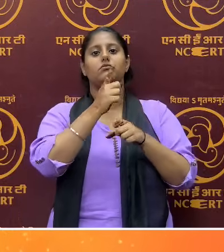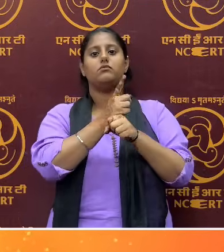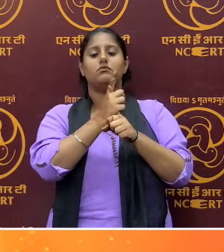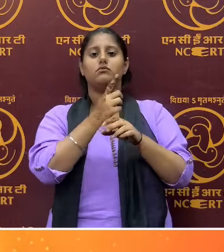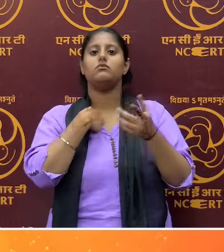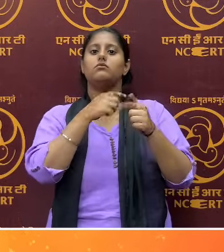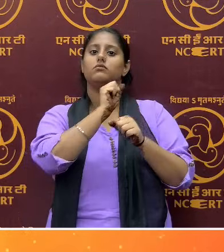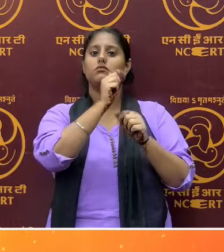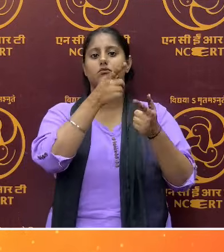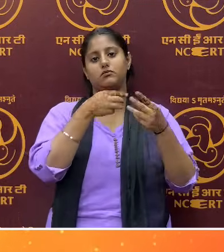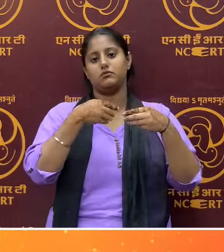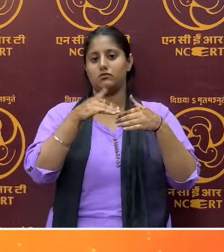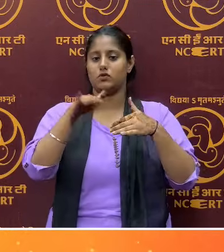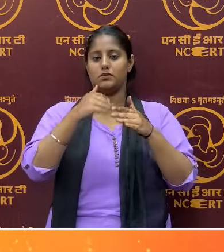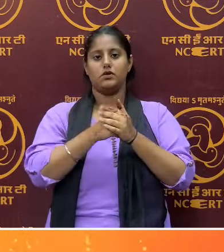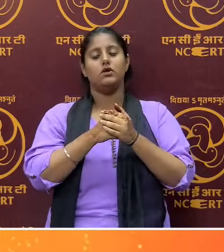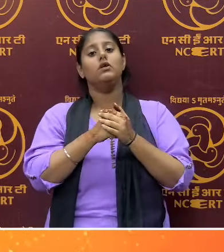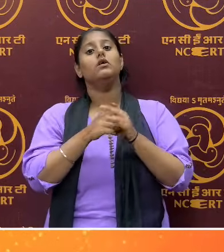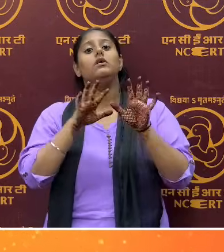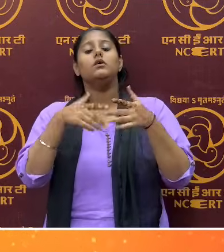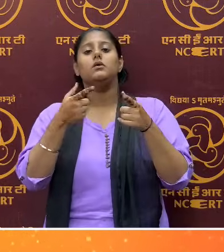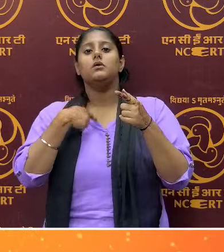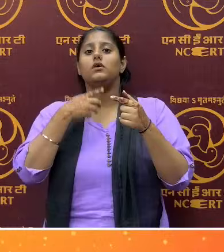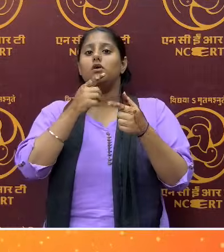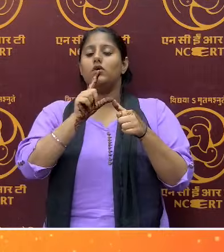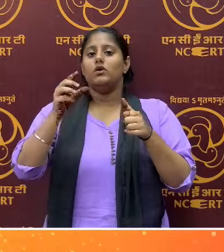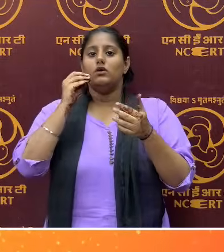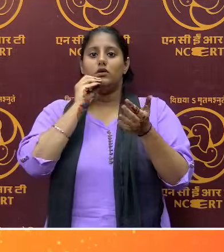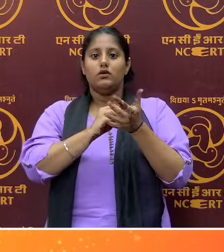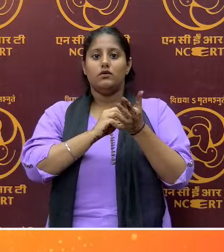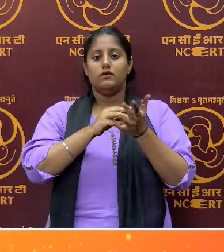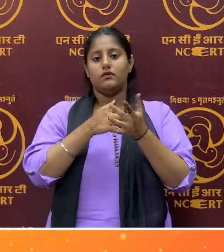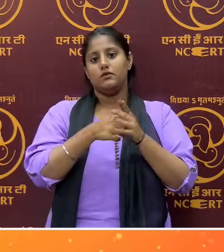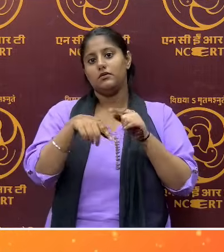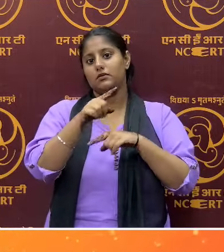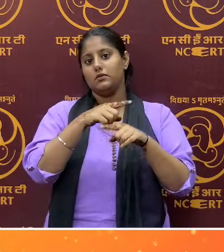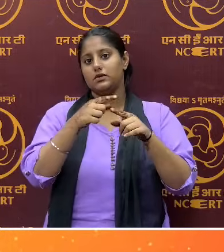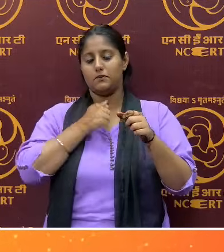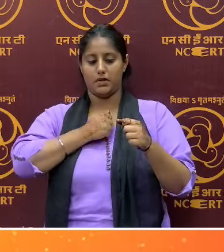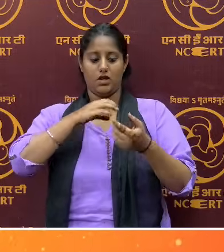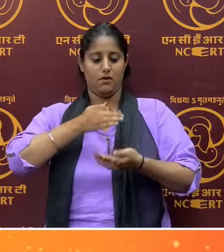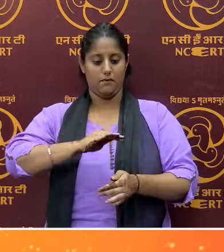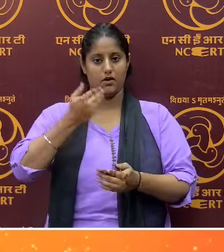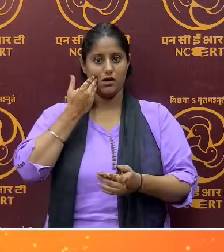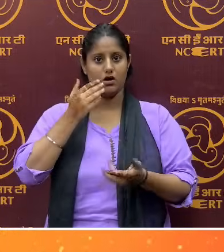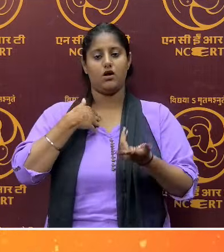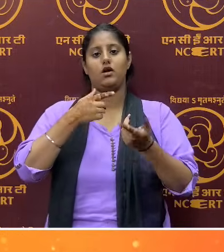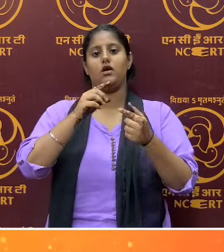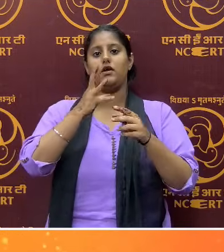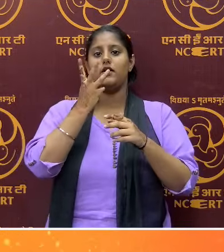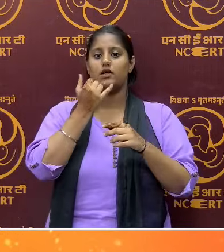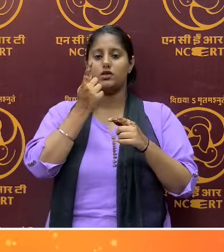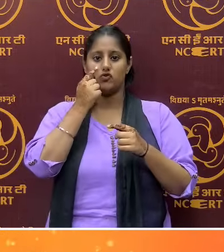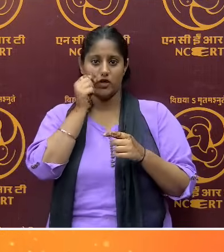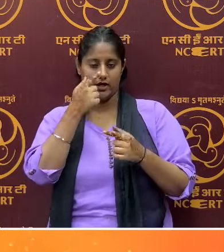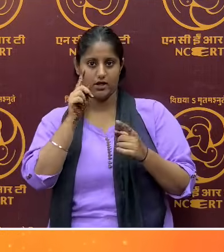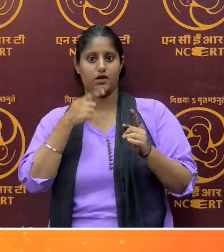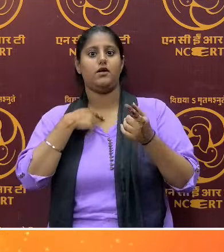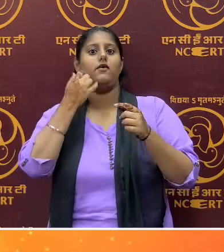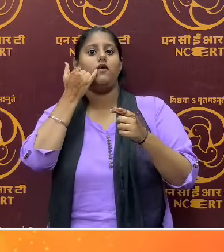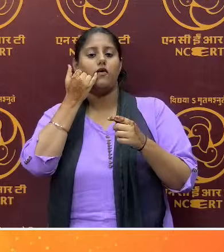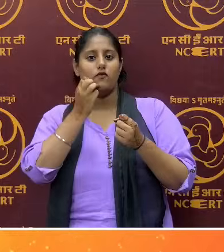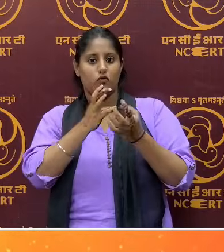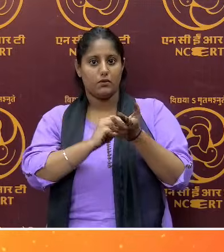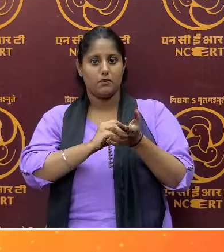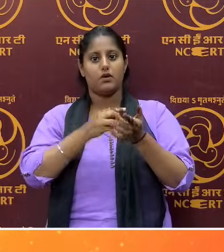on continue. I will see all the information which is fetched from the Meri Pehchaan, my date of birth, name, gender, and mobile number. Once I click on submit,